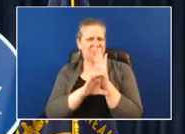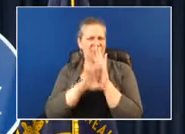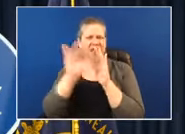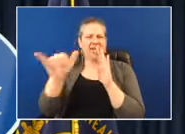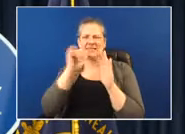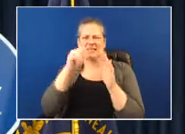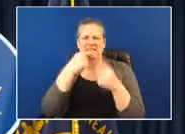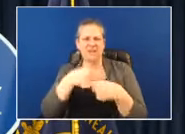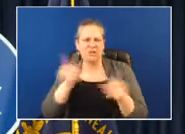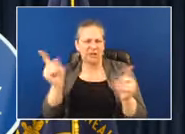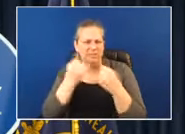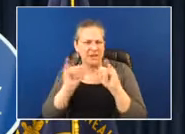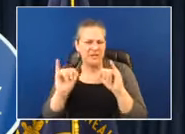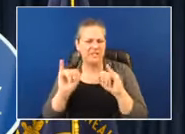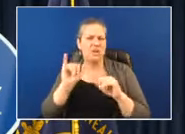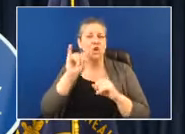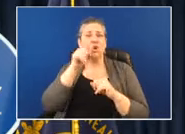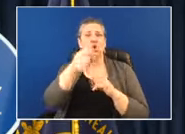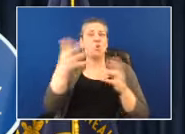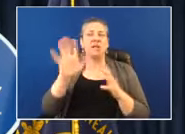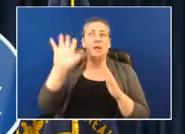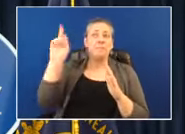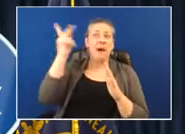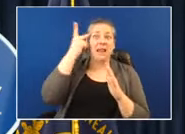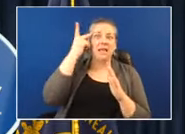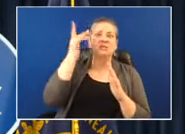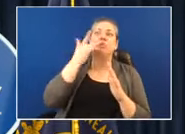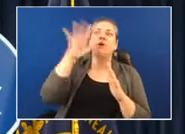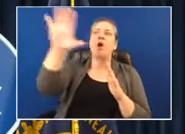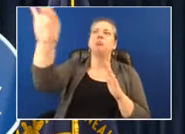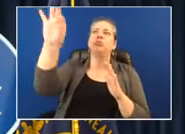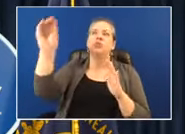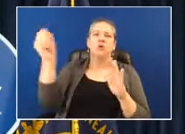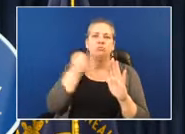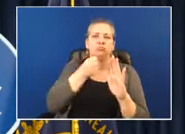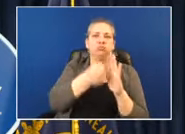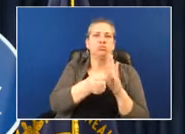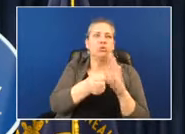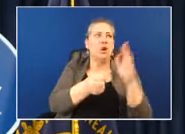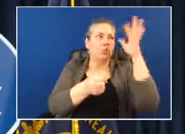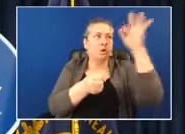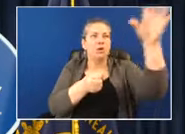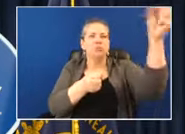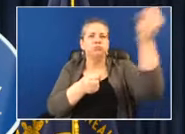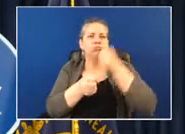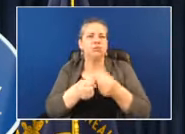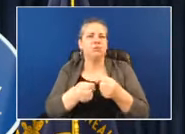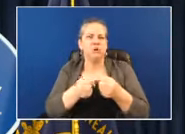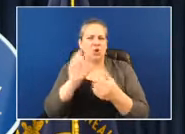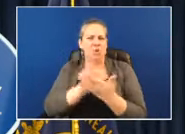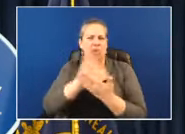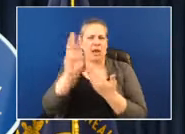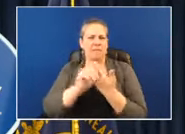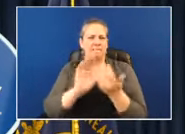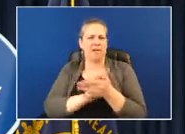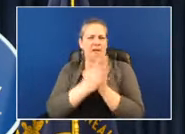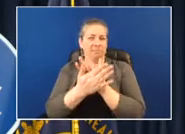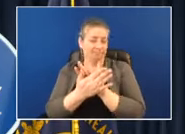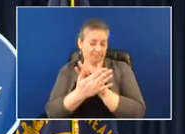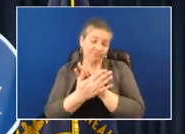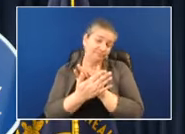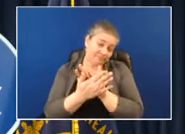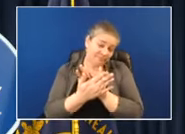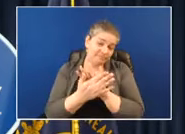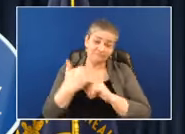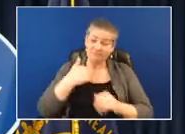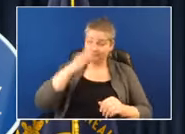you start getting into is pushing your politics through it, and that should never happen, right, in curriculum. And I know people worry that politics is